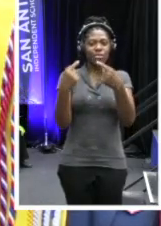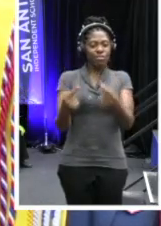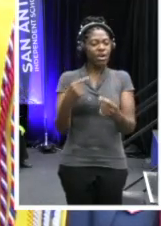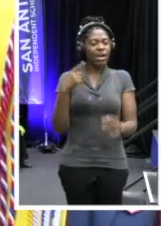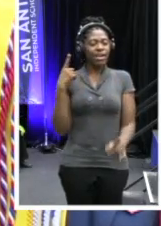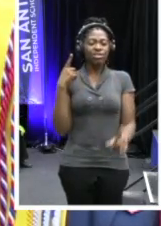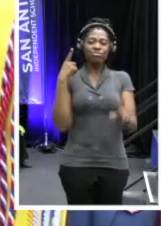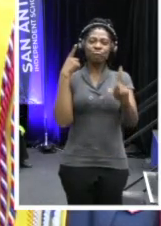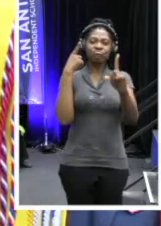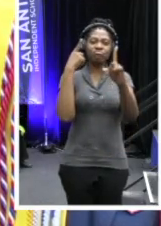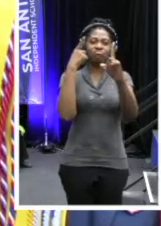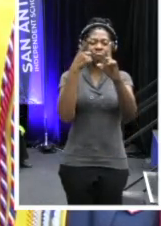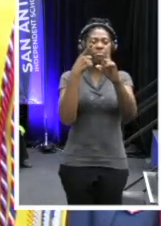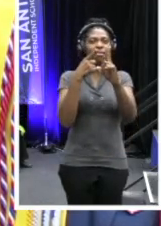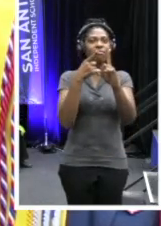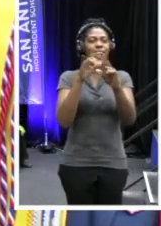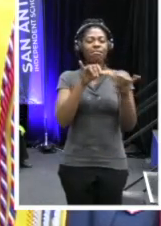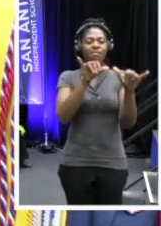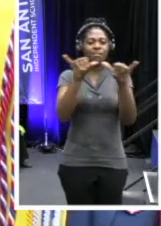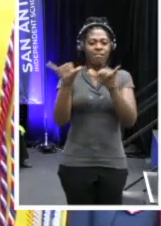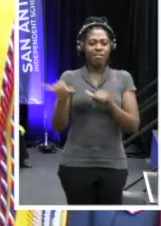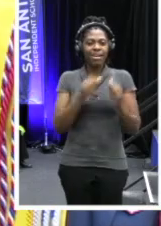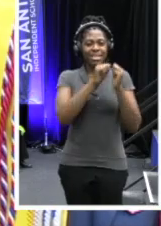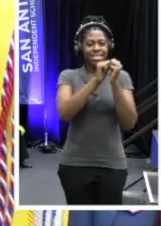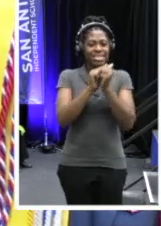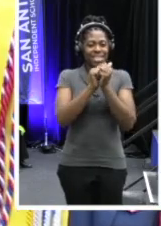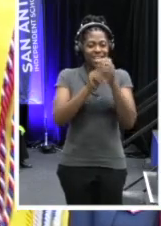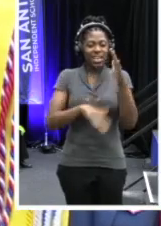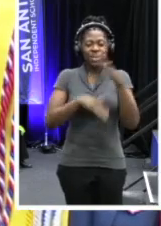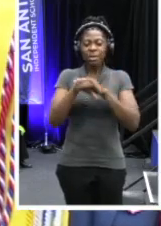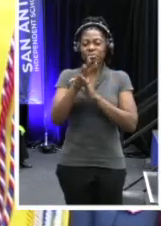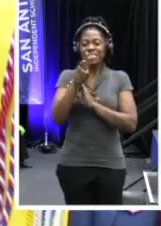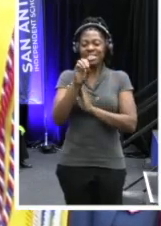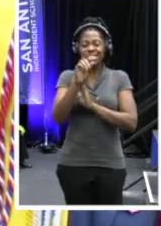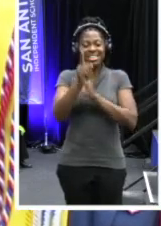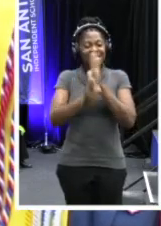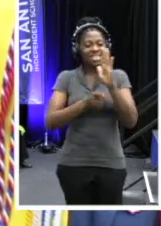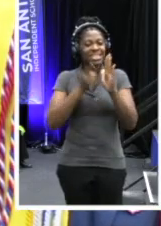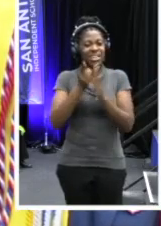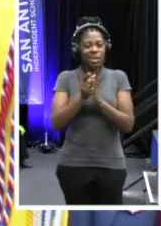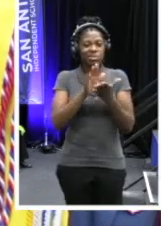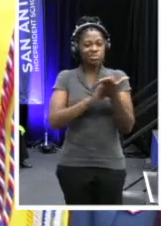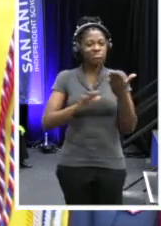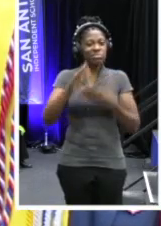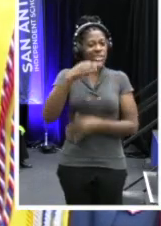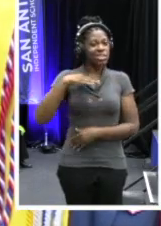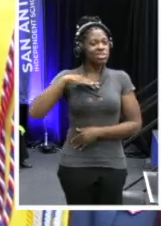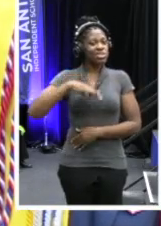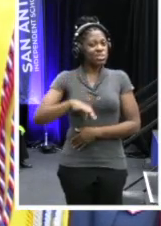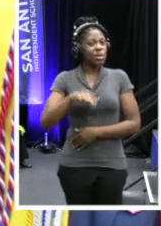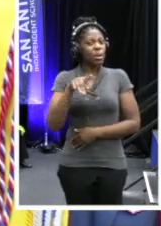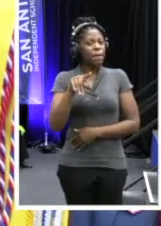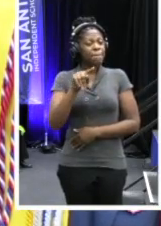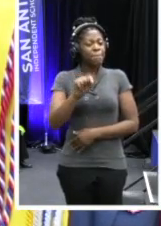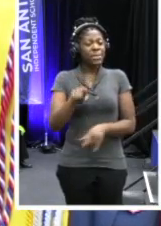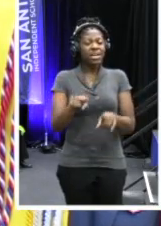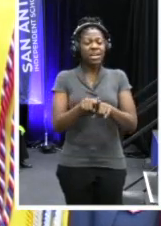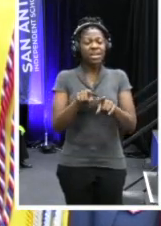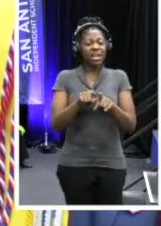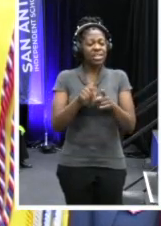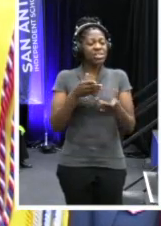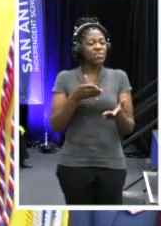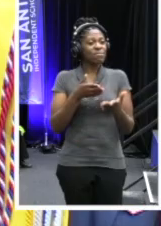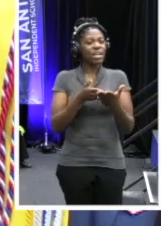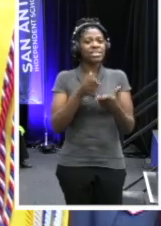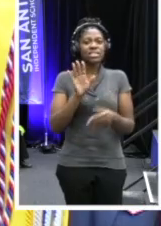of not only graduating high school with up to 60 hours of college credit, but also validating your